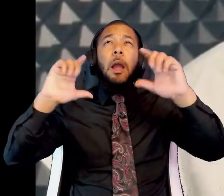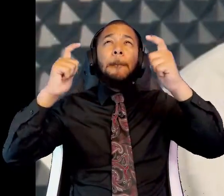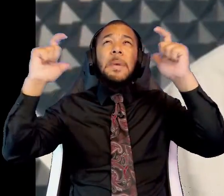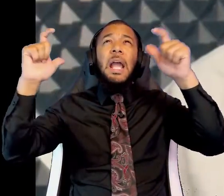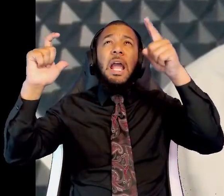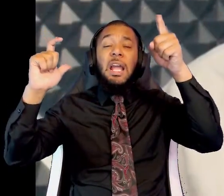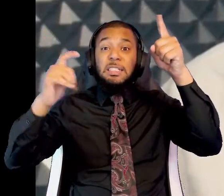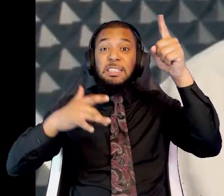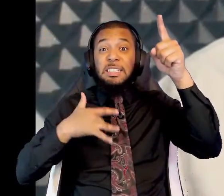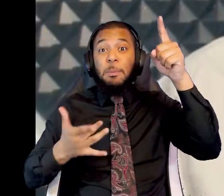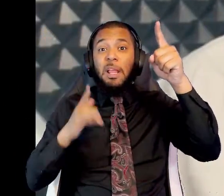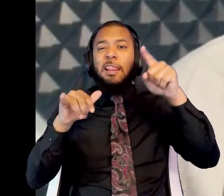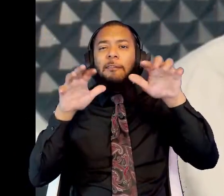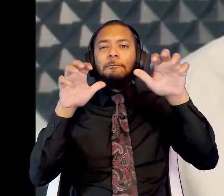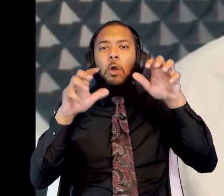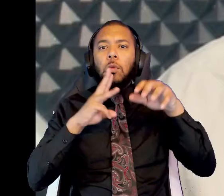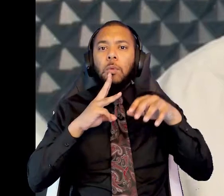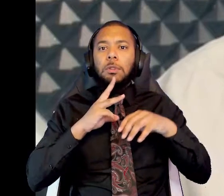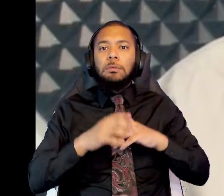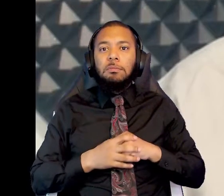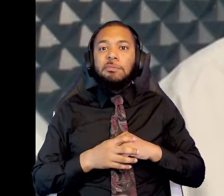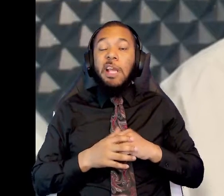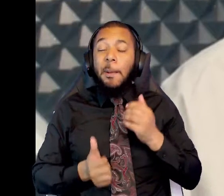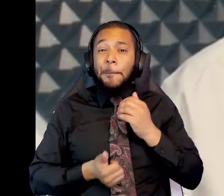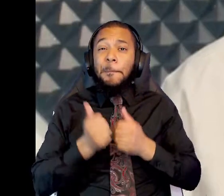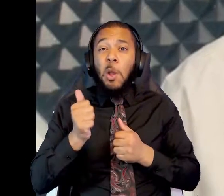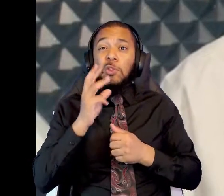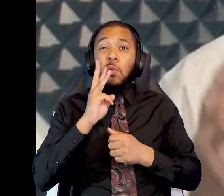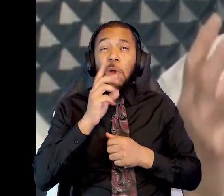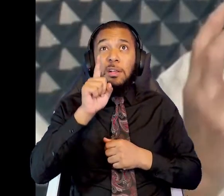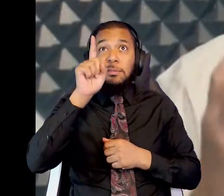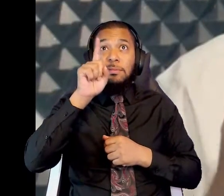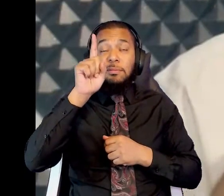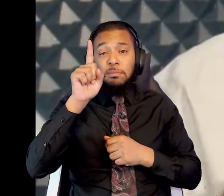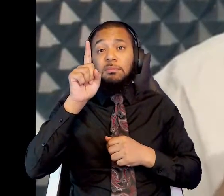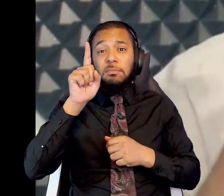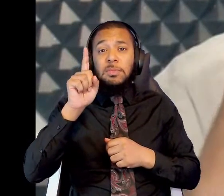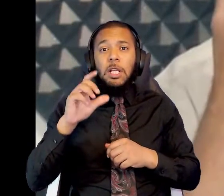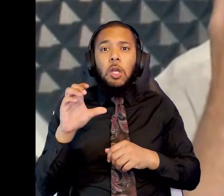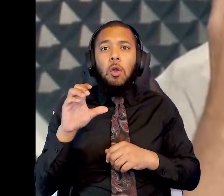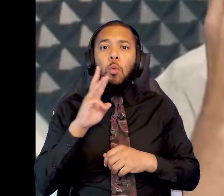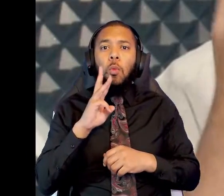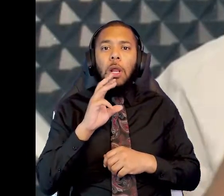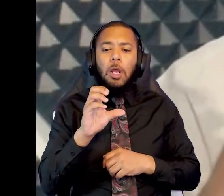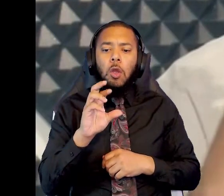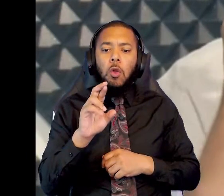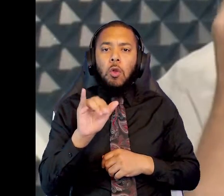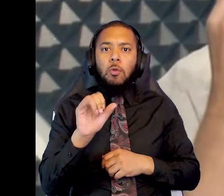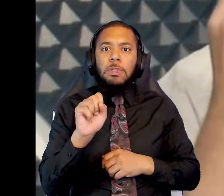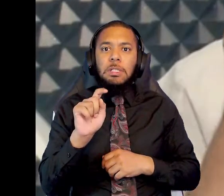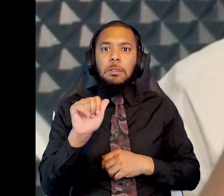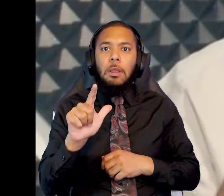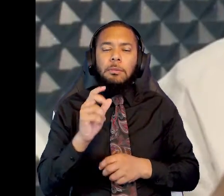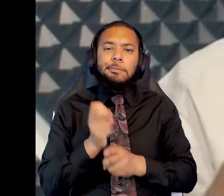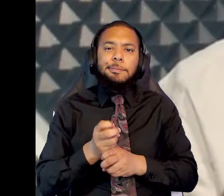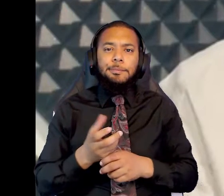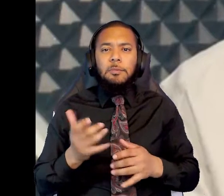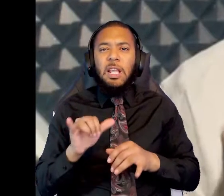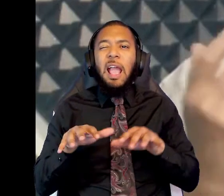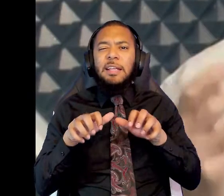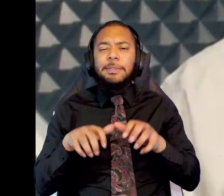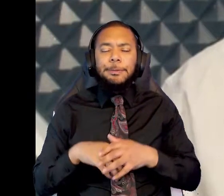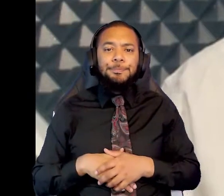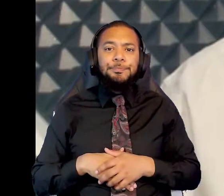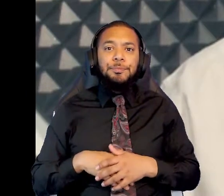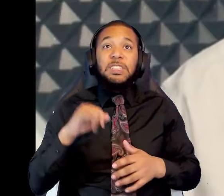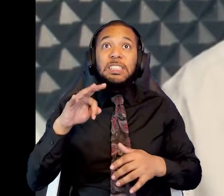Many clouds at the highest levels are simply ice crystals. If water vapor attracts to itself enough,